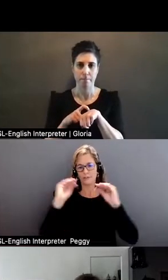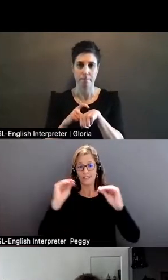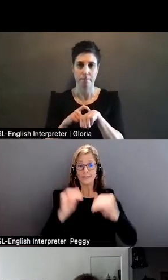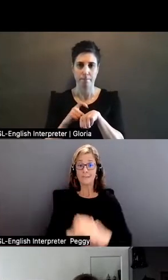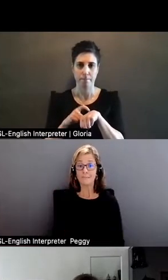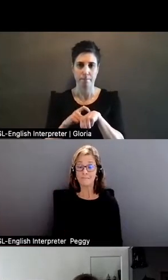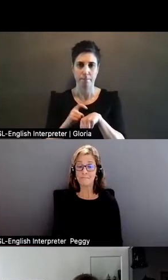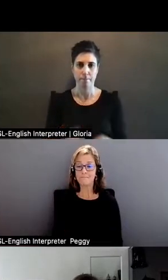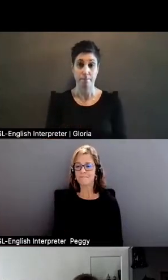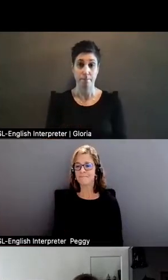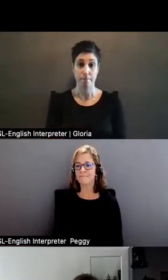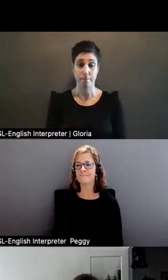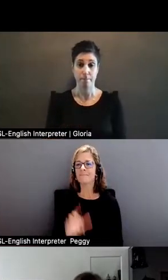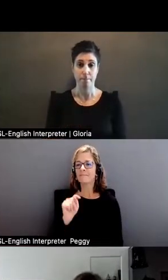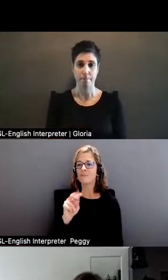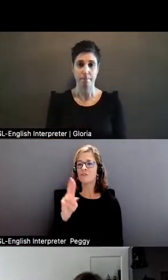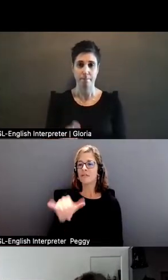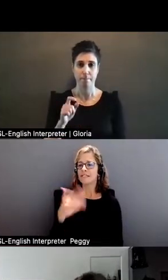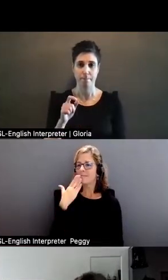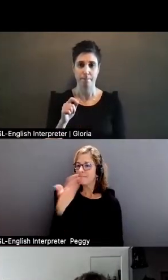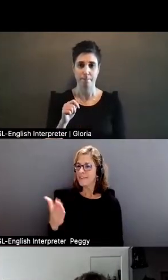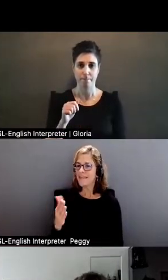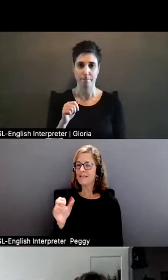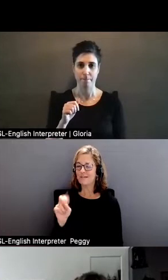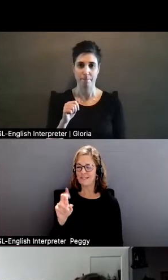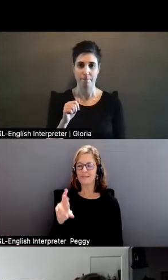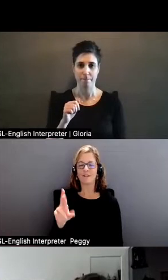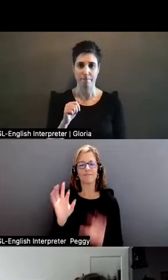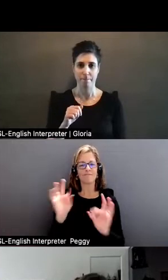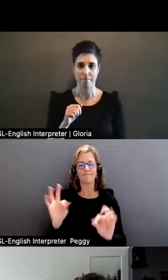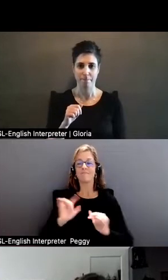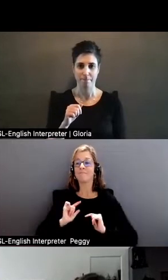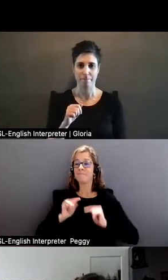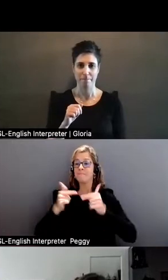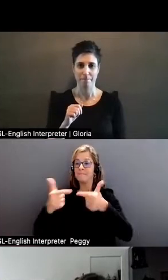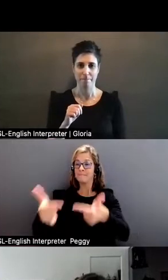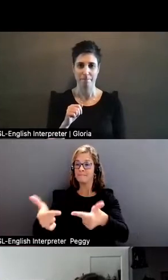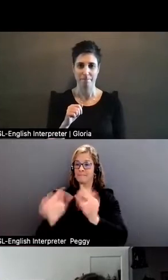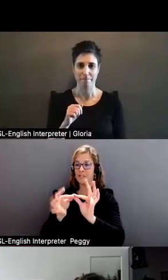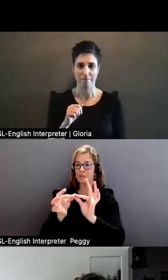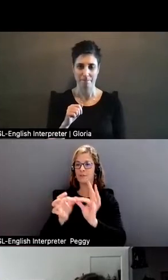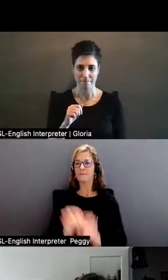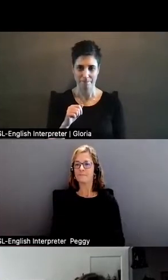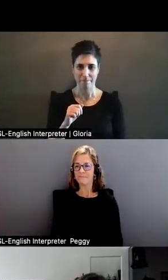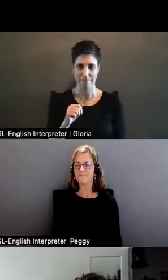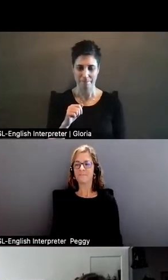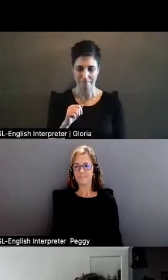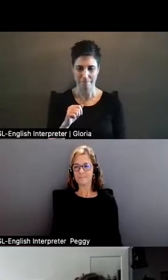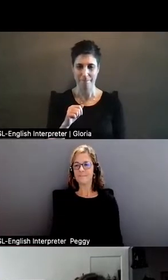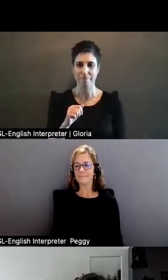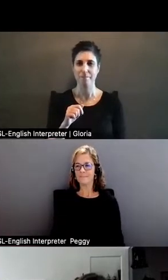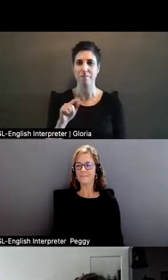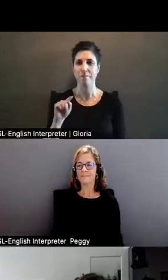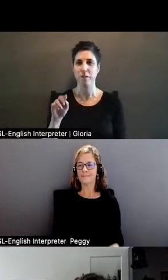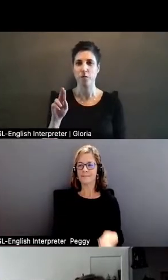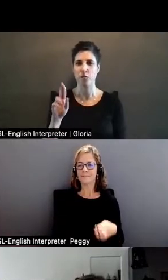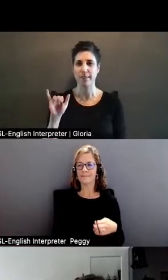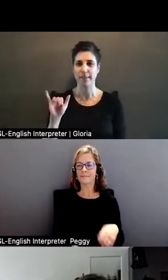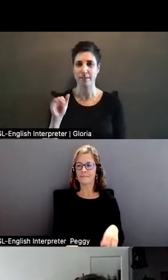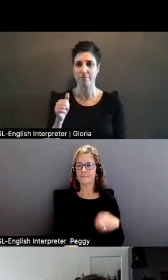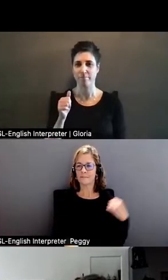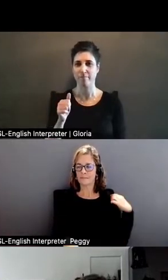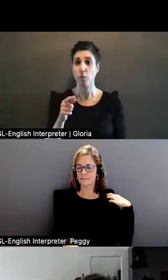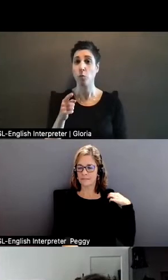Thanks so much, Summer. That's a great overview of what you've learned by using games, and some really interesting points there that